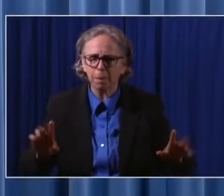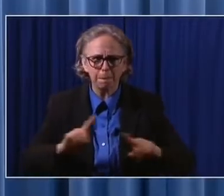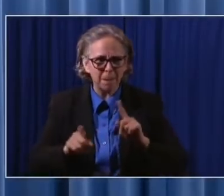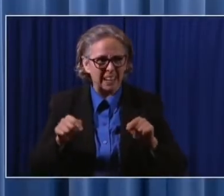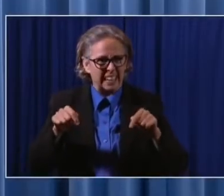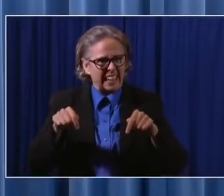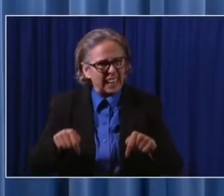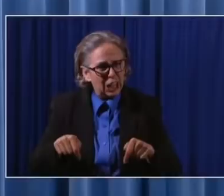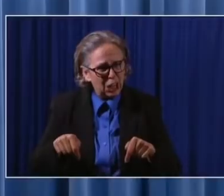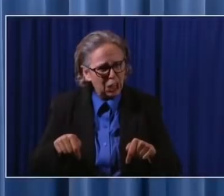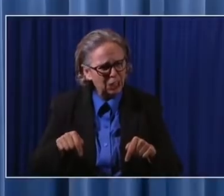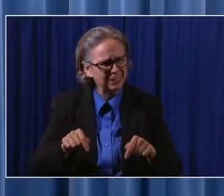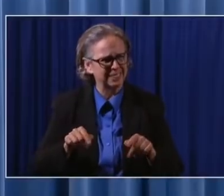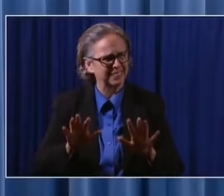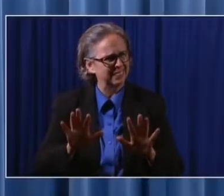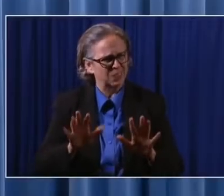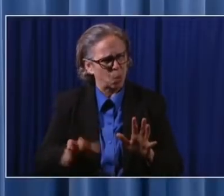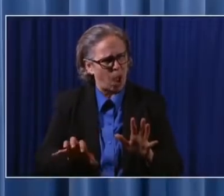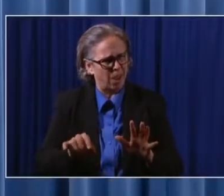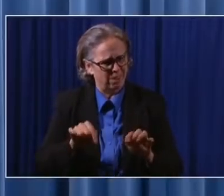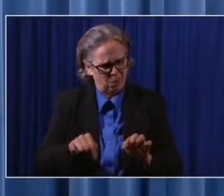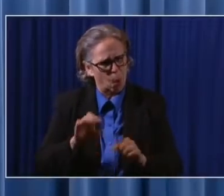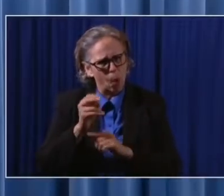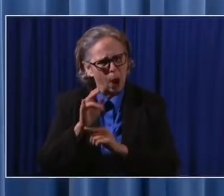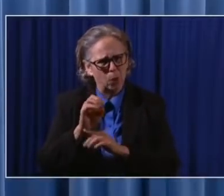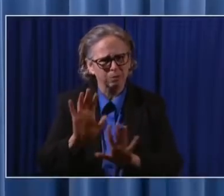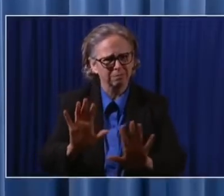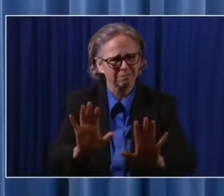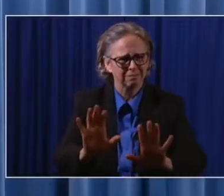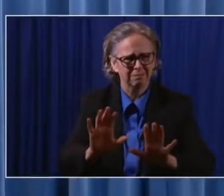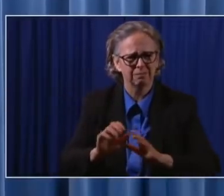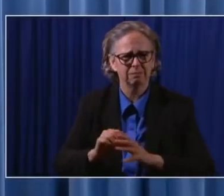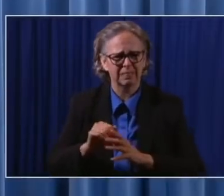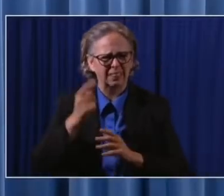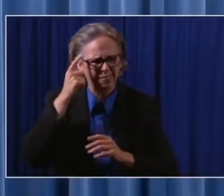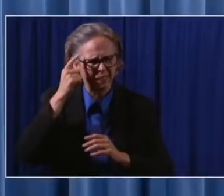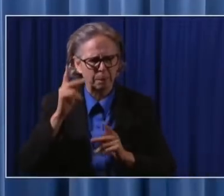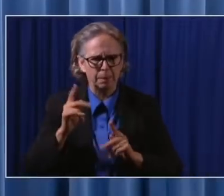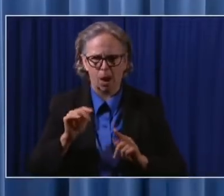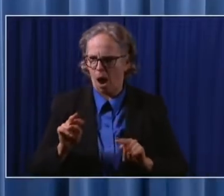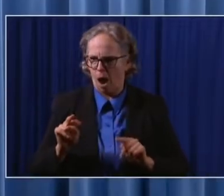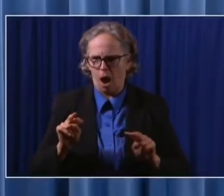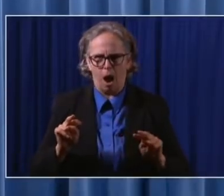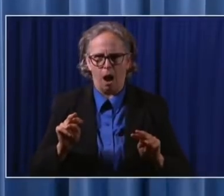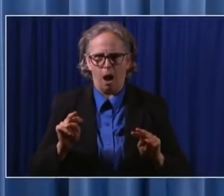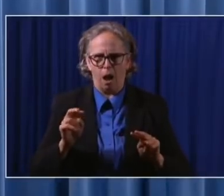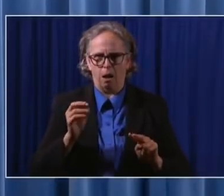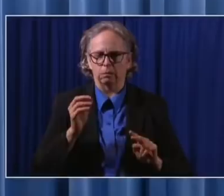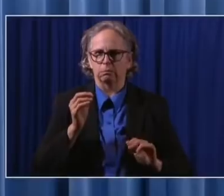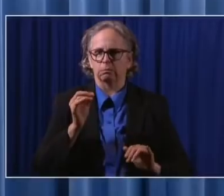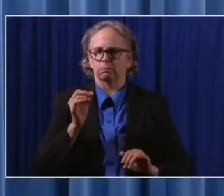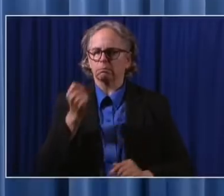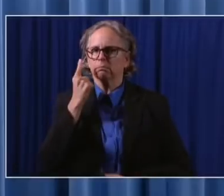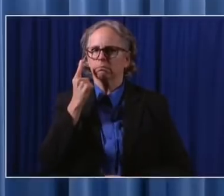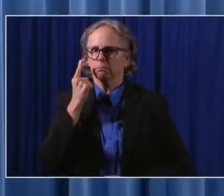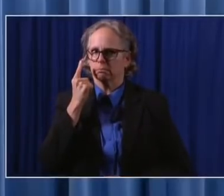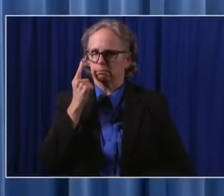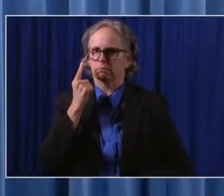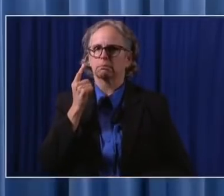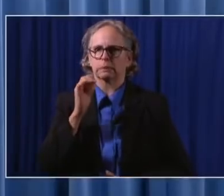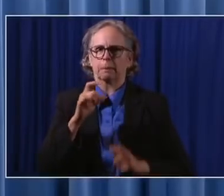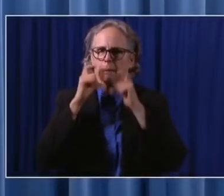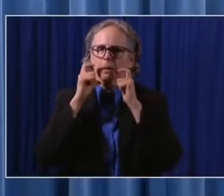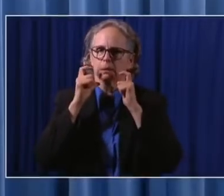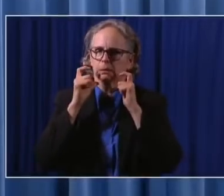want to see Ohio on TV like that. We don't want our citizens to have to go through that. So I think